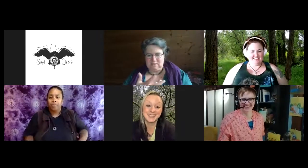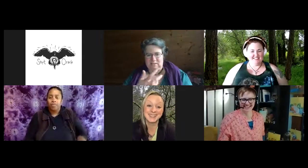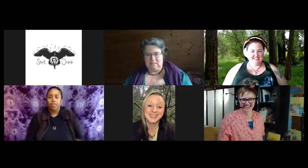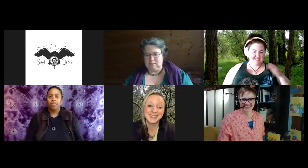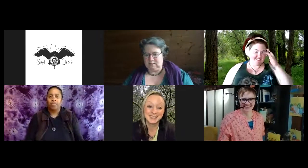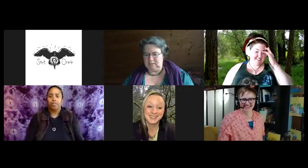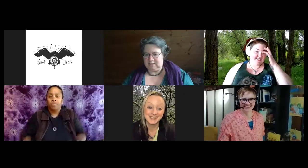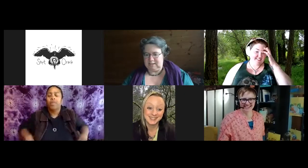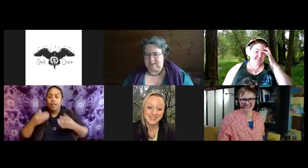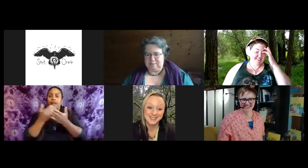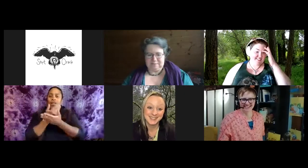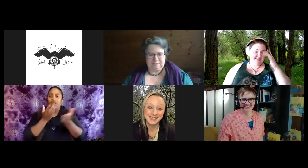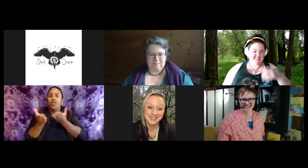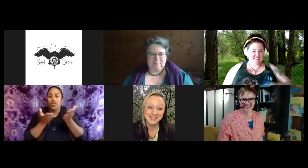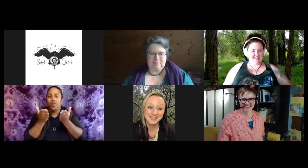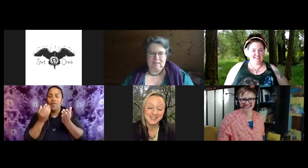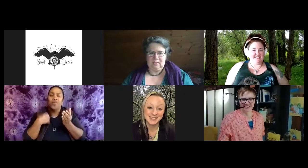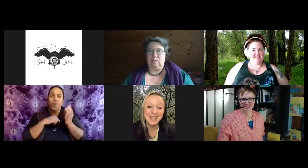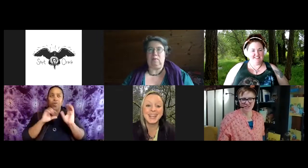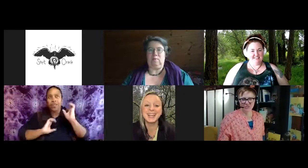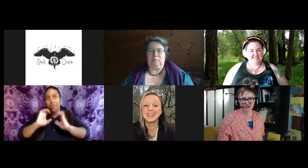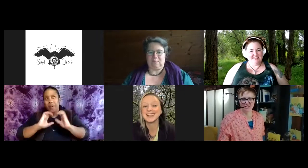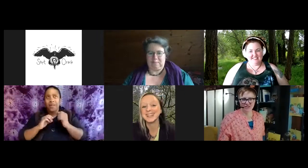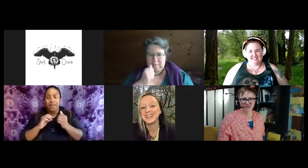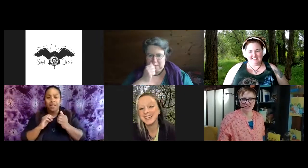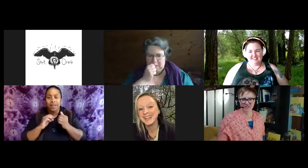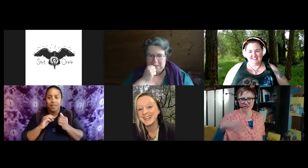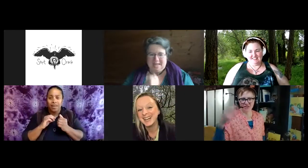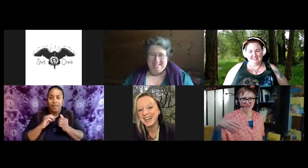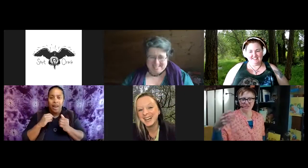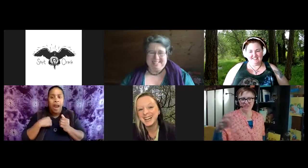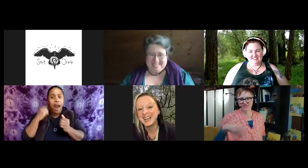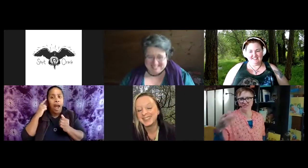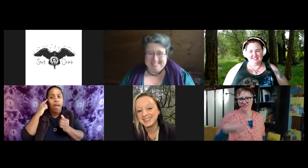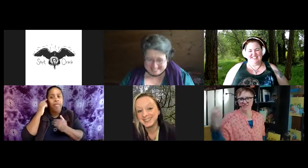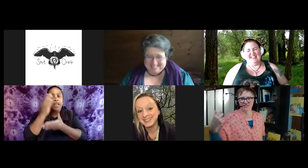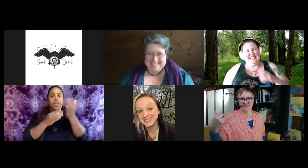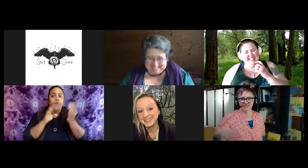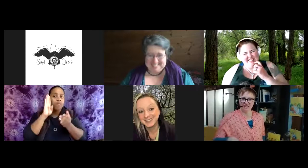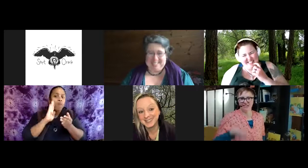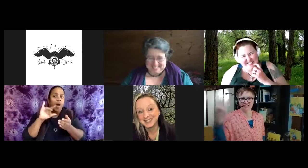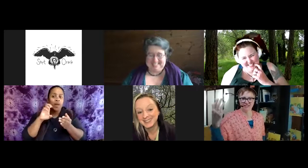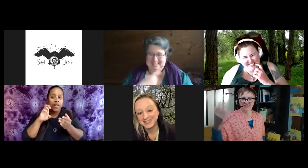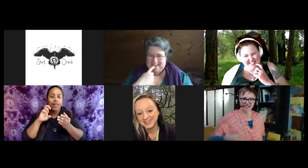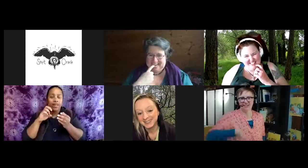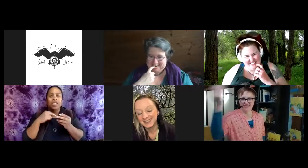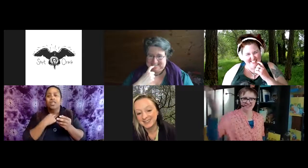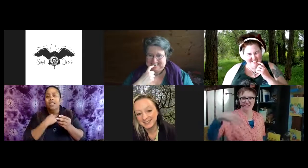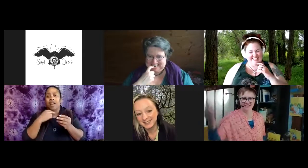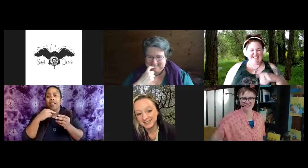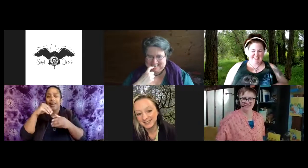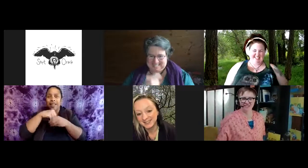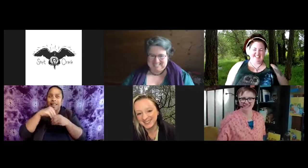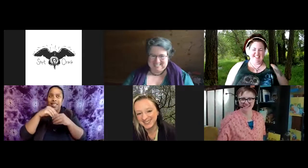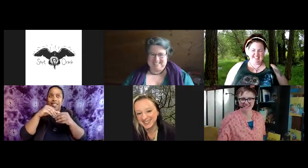It's a new service. We're checking it out. I think some brownies got caught in the cogs and they just got those cleaned out, and